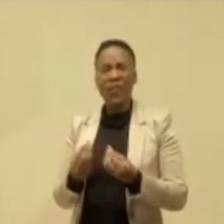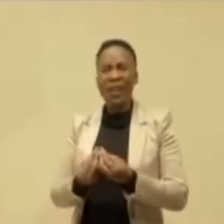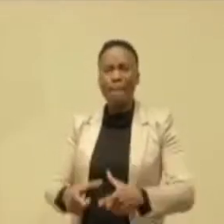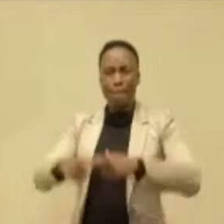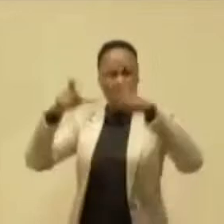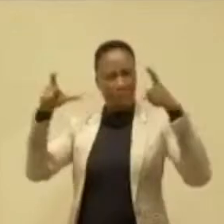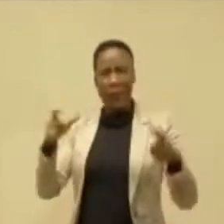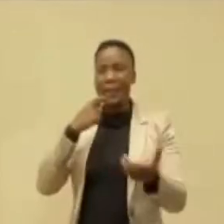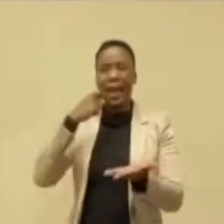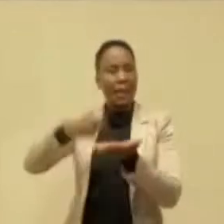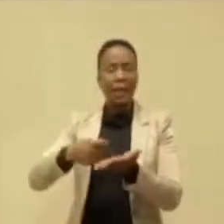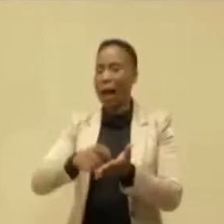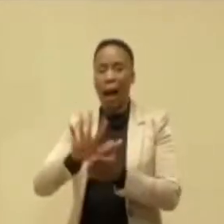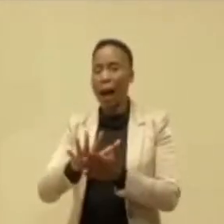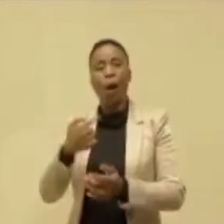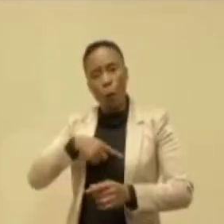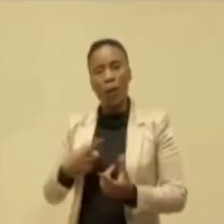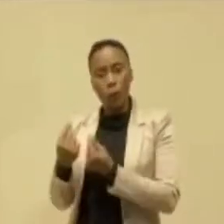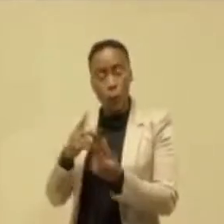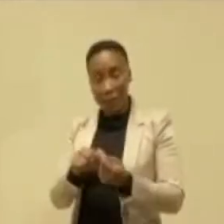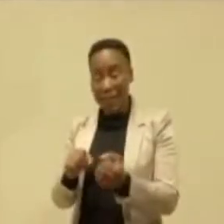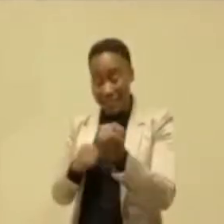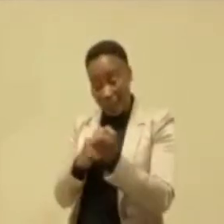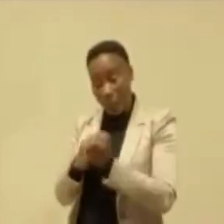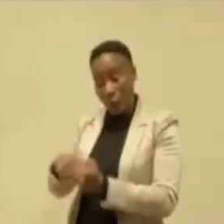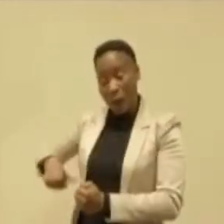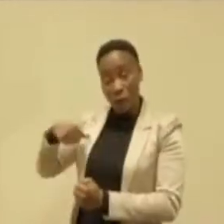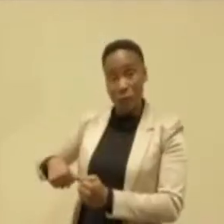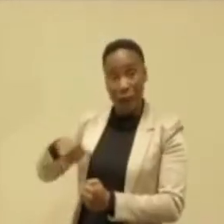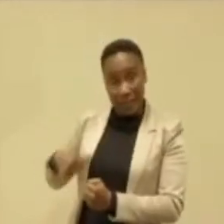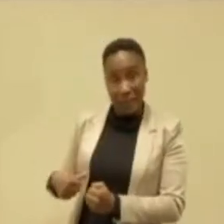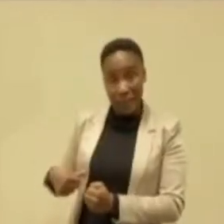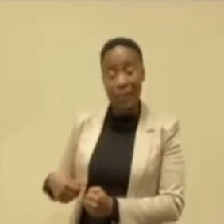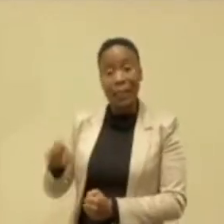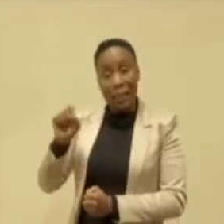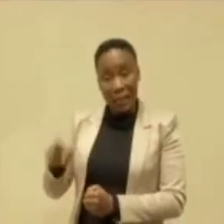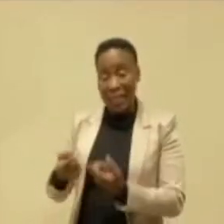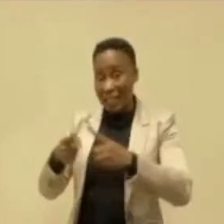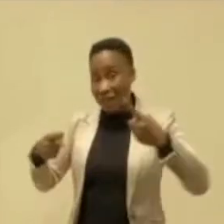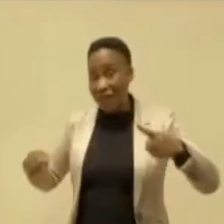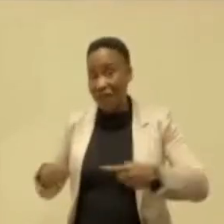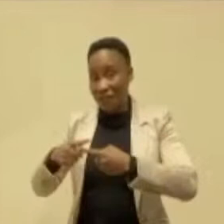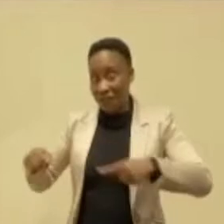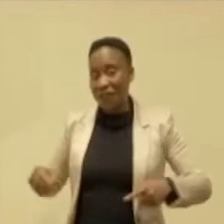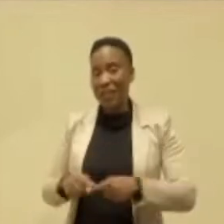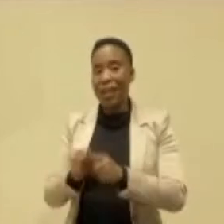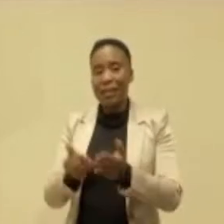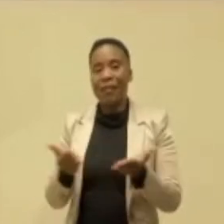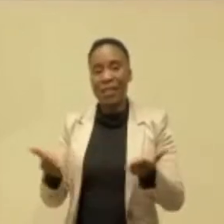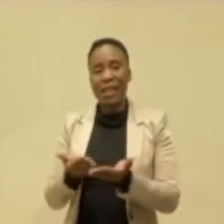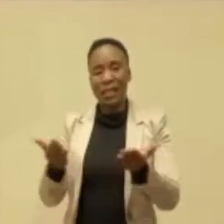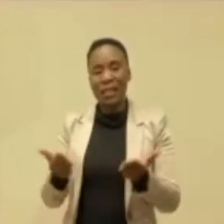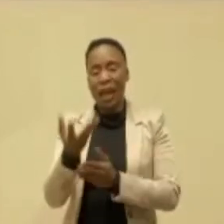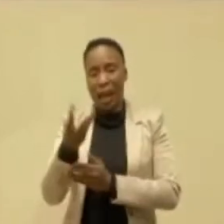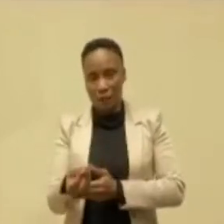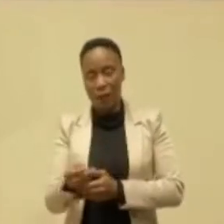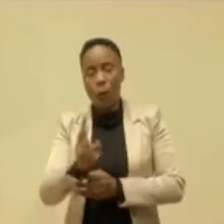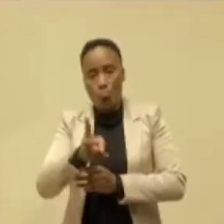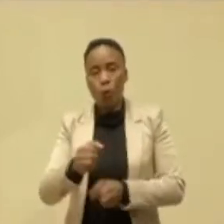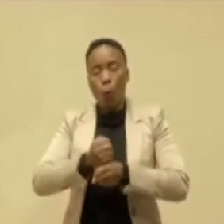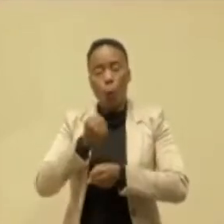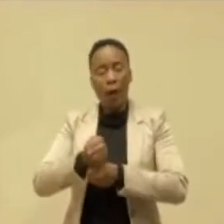is we work to support municipalities who are then having various services and are also working